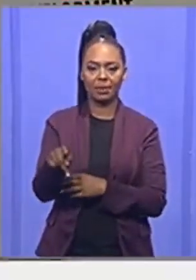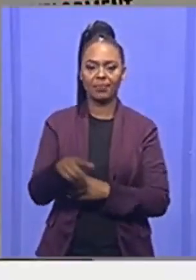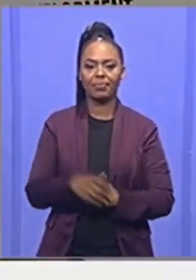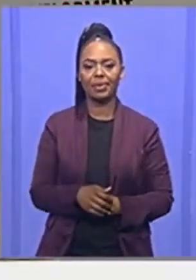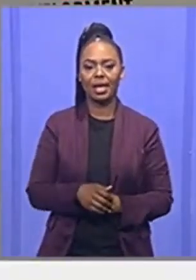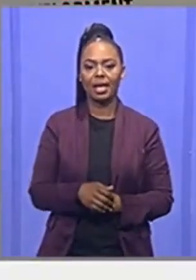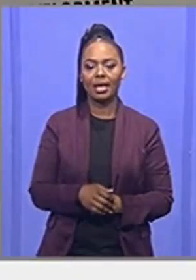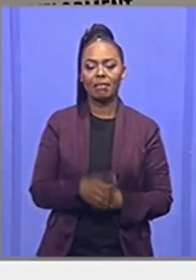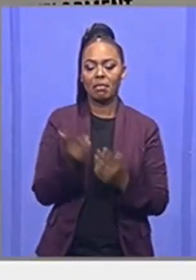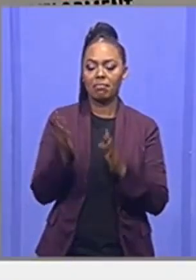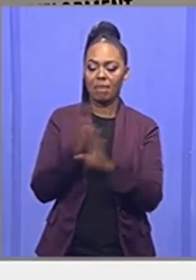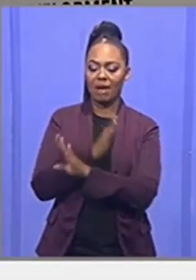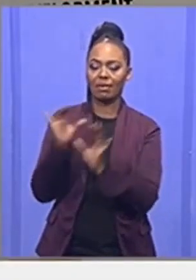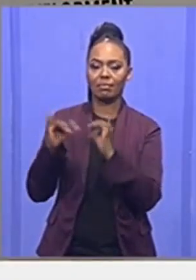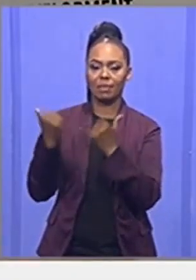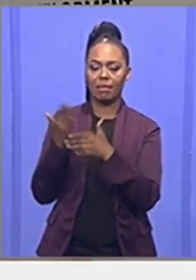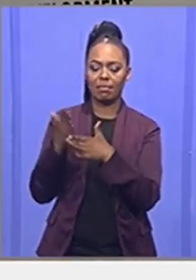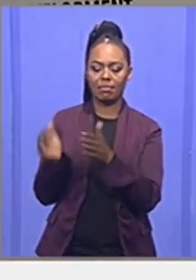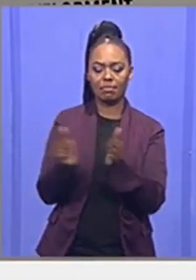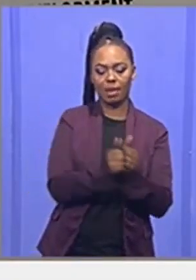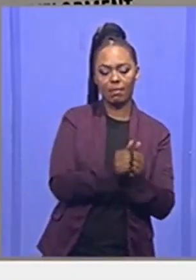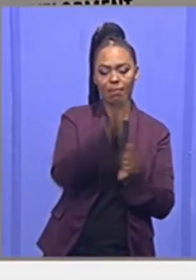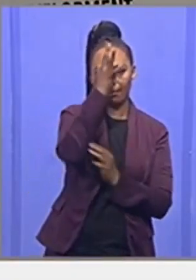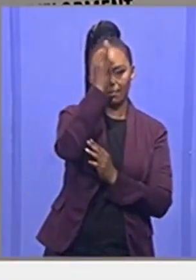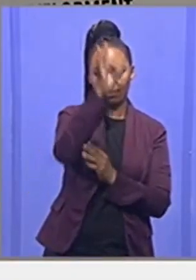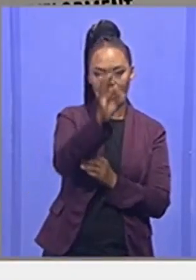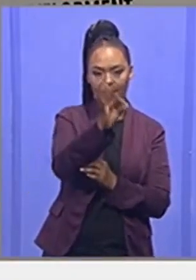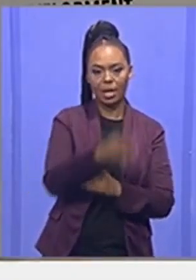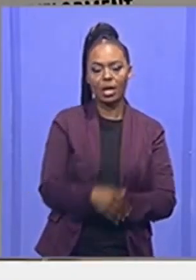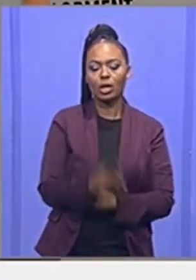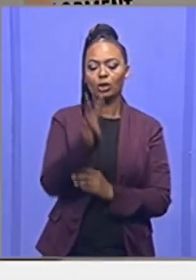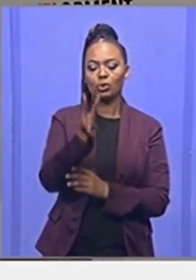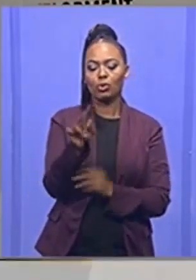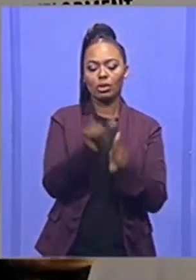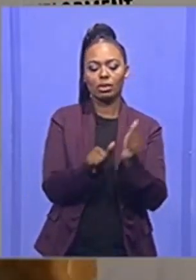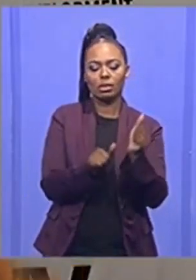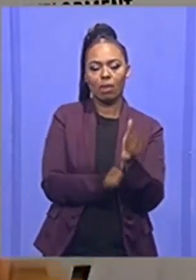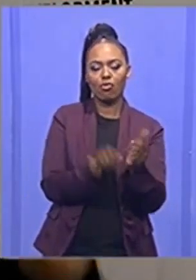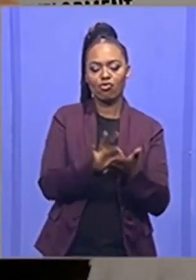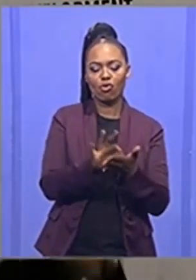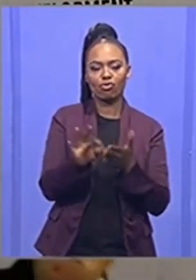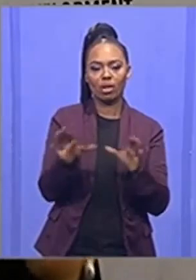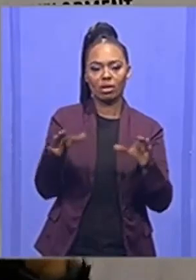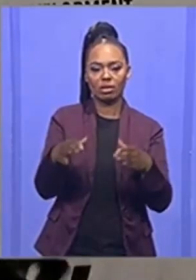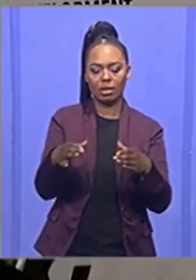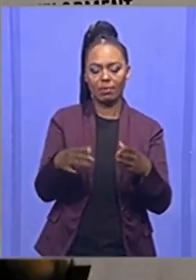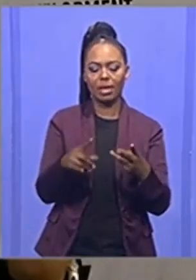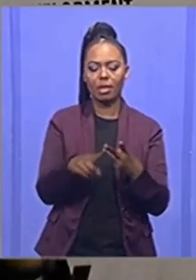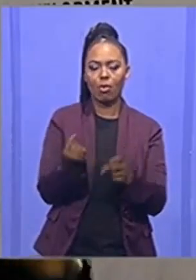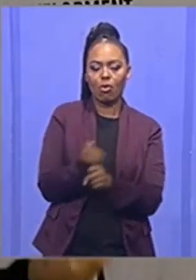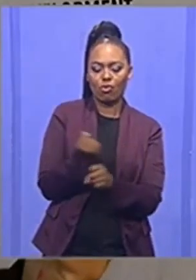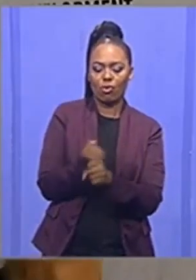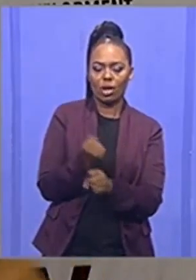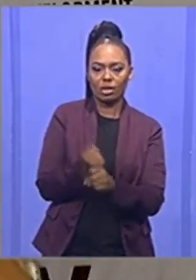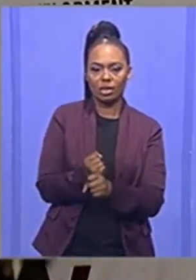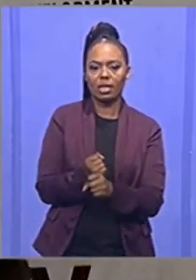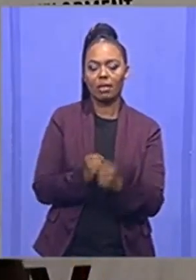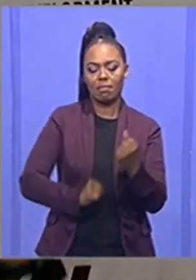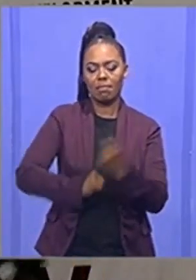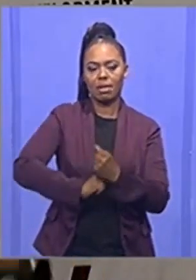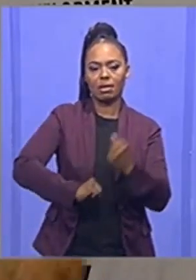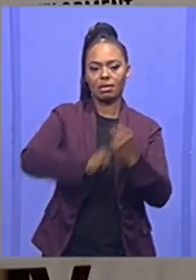a private party with at least 2 main subcontractors, a construction subcontractor and operations and maintenance subcontractor.